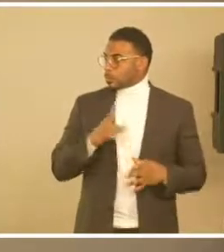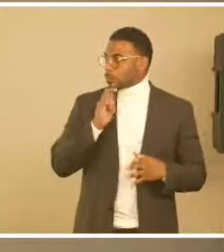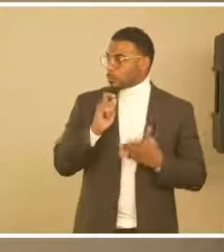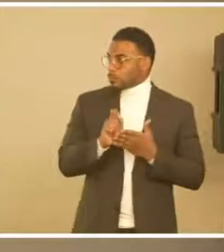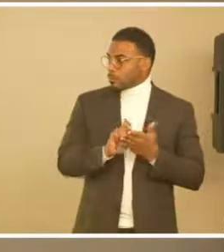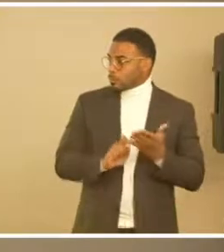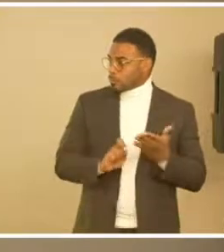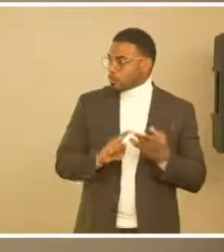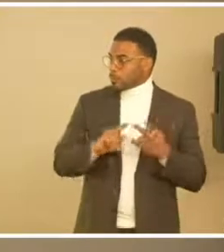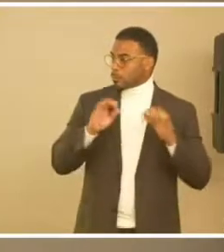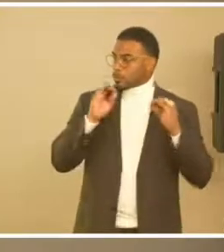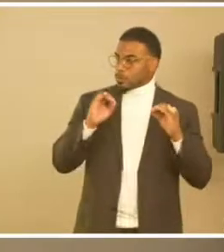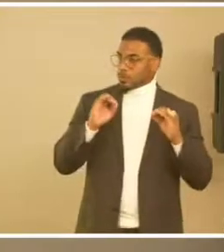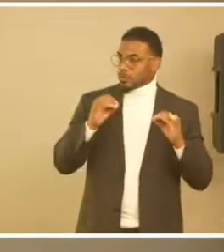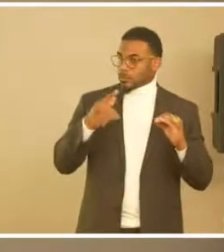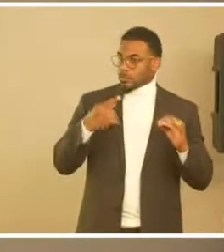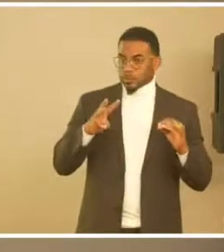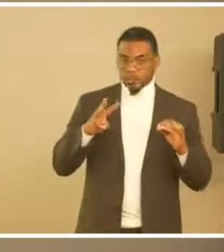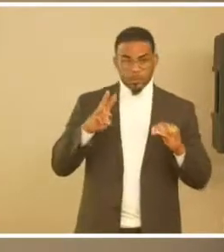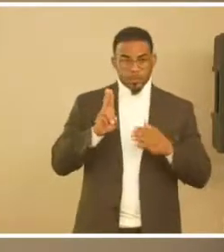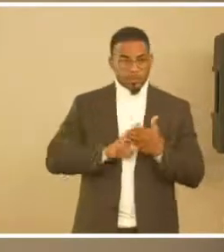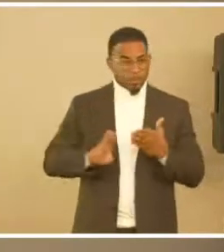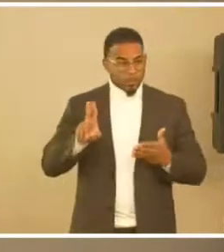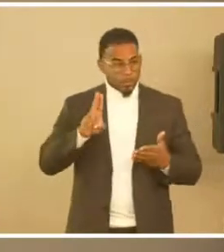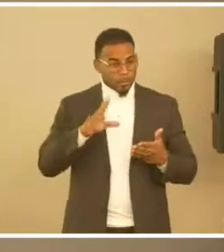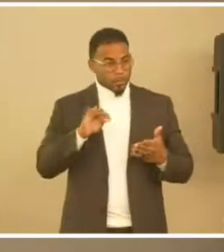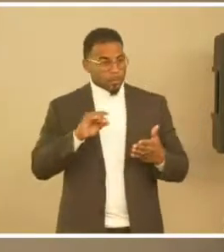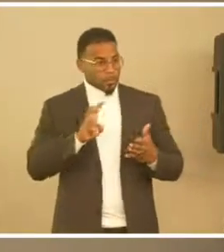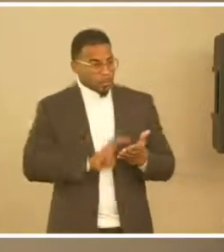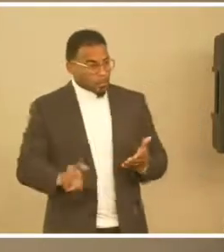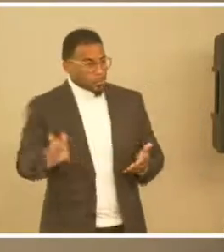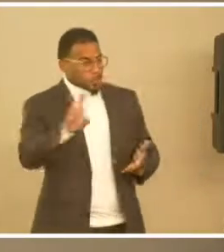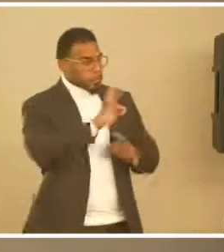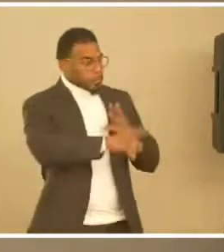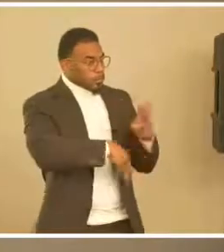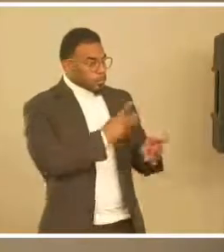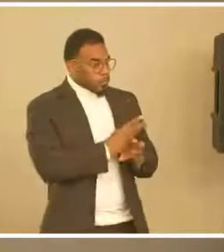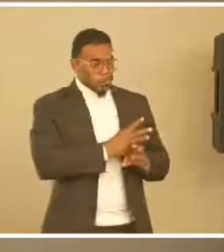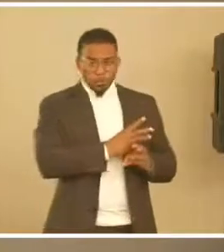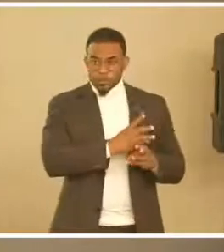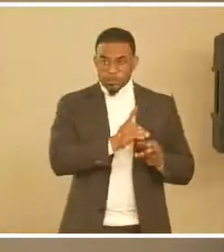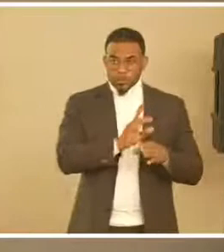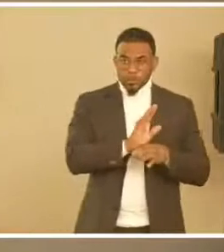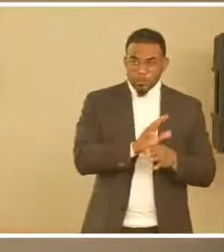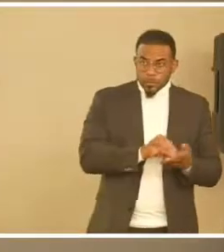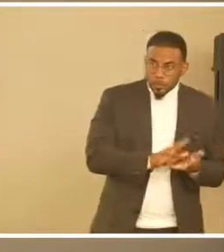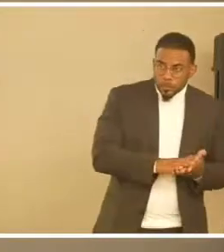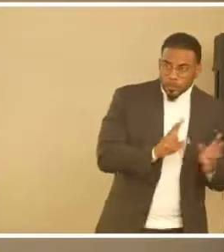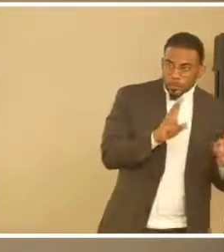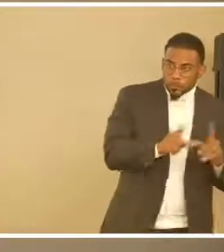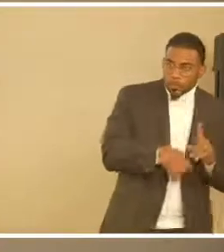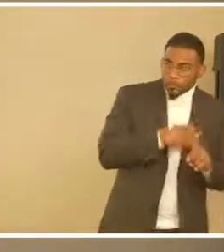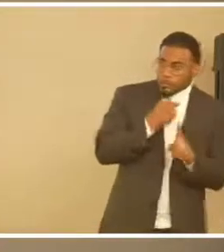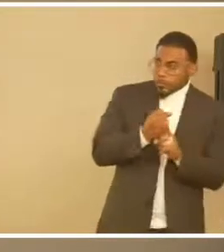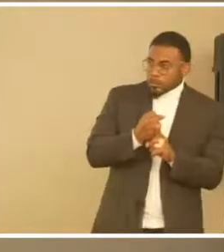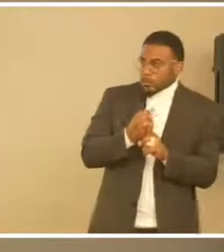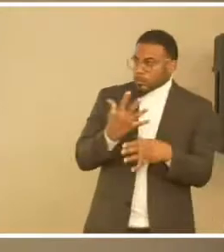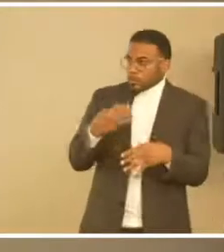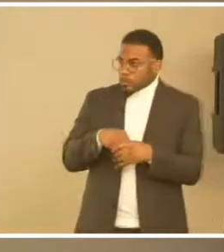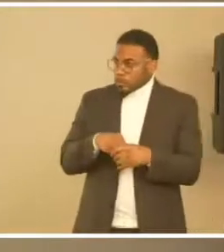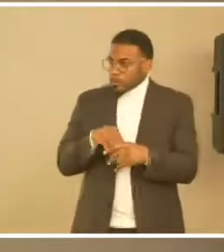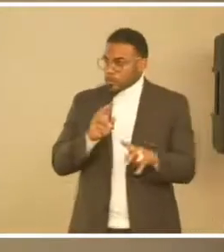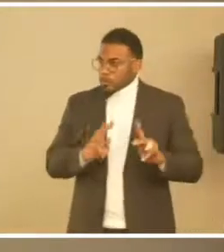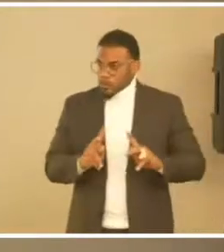who writes, teaches at George Washington University, and travels the world documenting issues that impact and